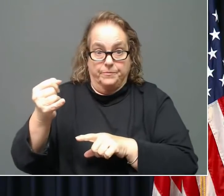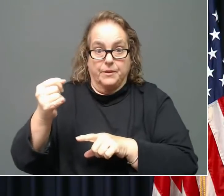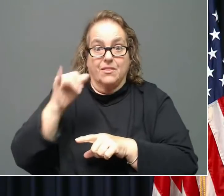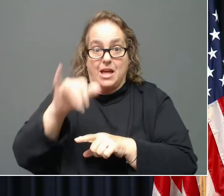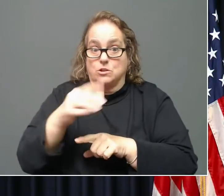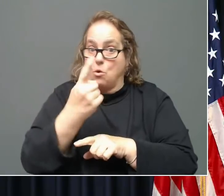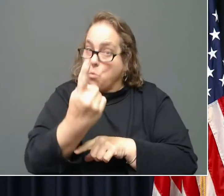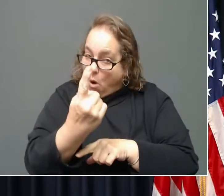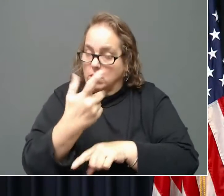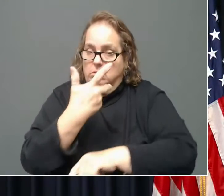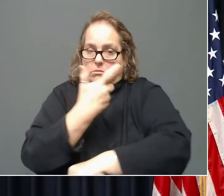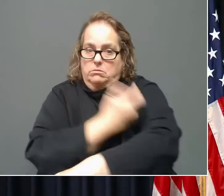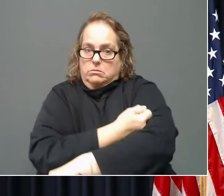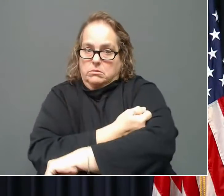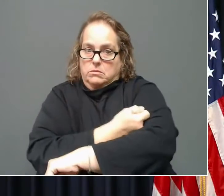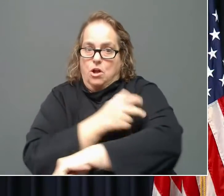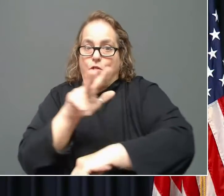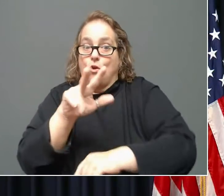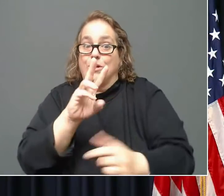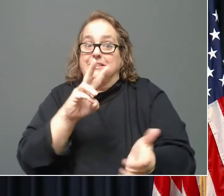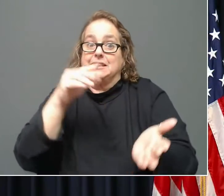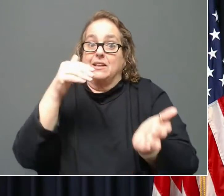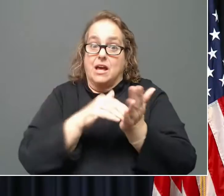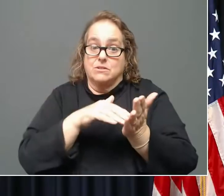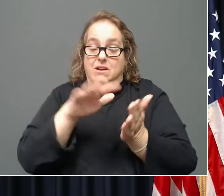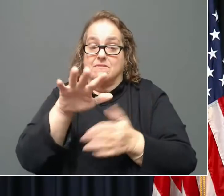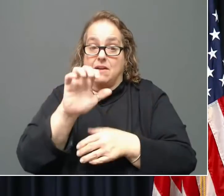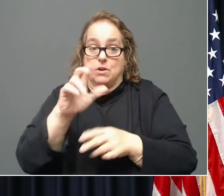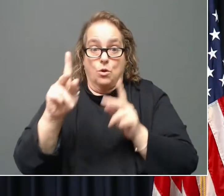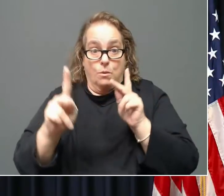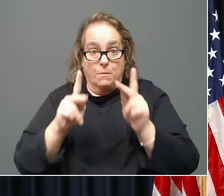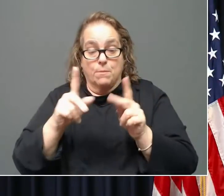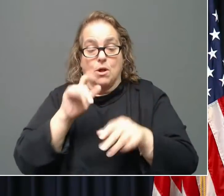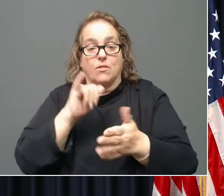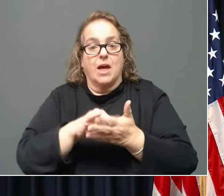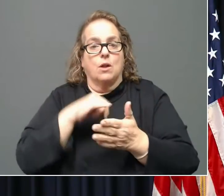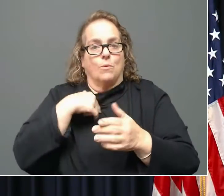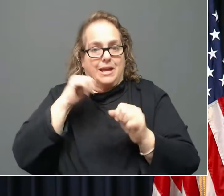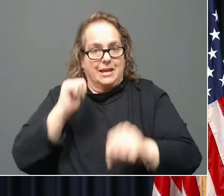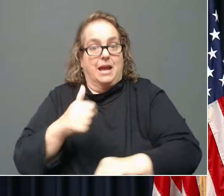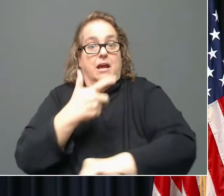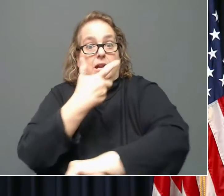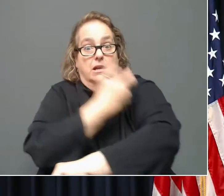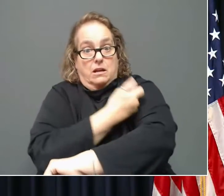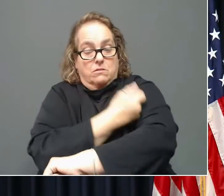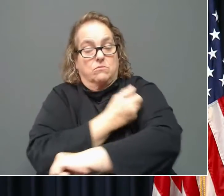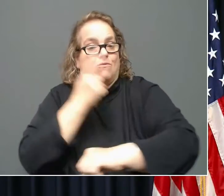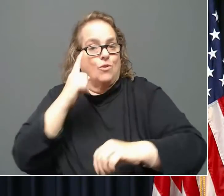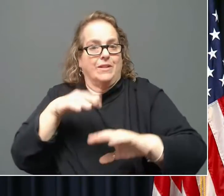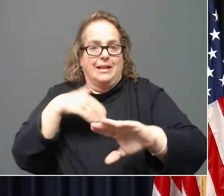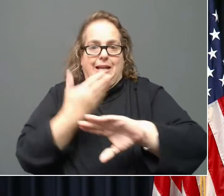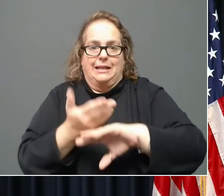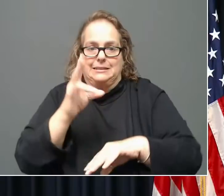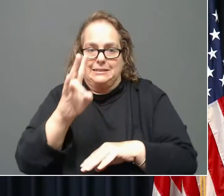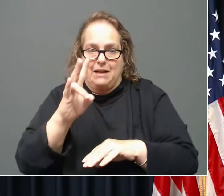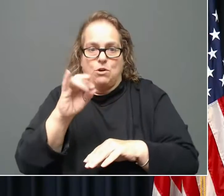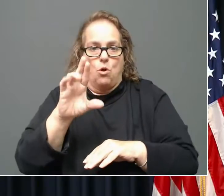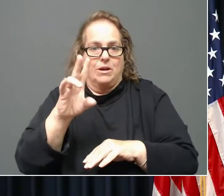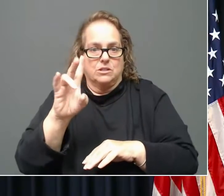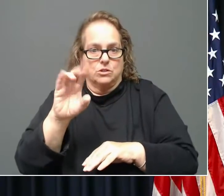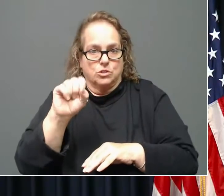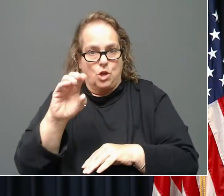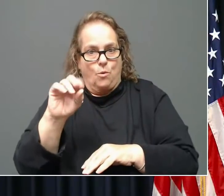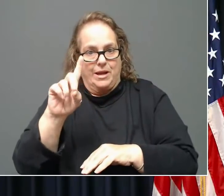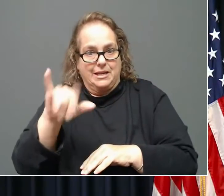That's an additional 36,500 people that we're going to be able to vaccinate over the next 7 or so days.